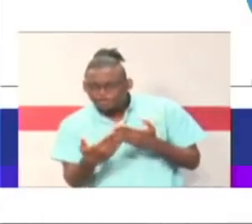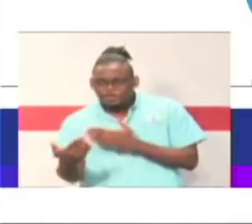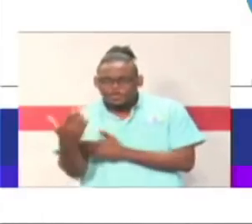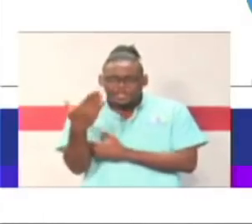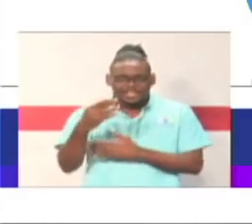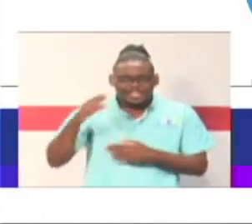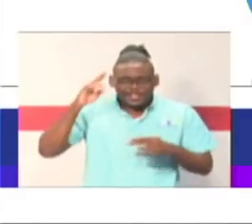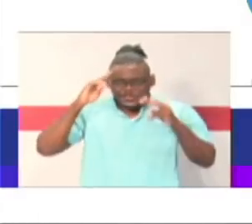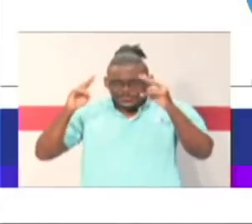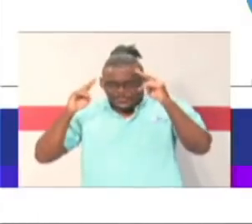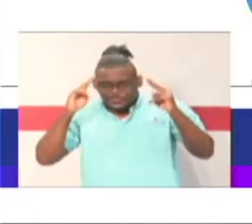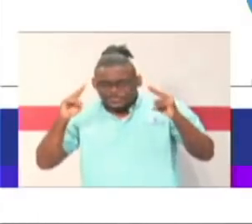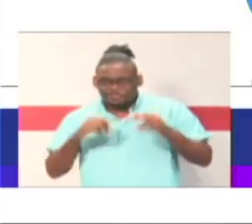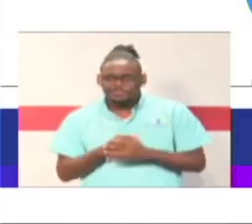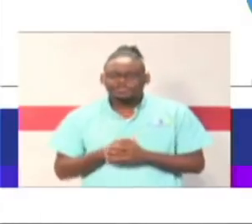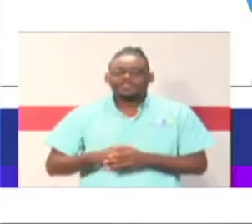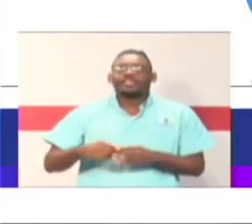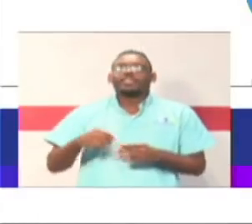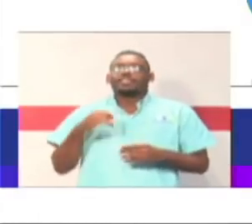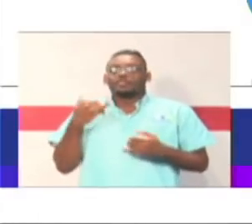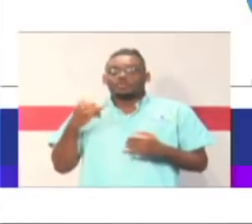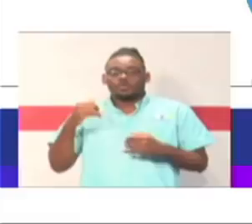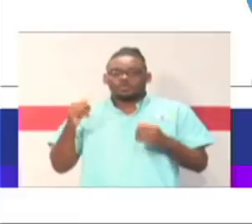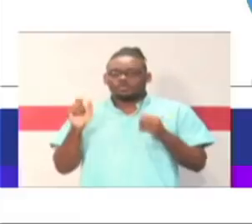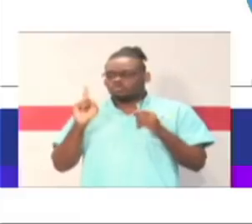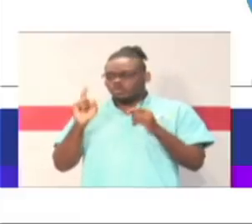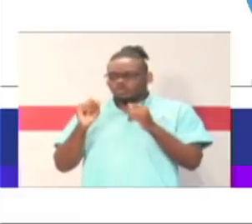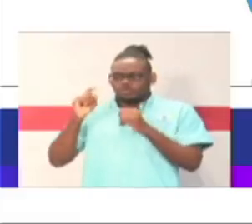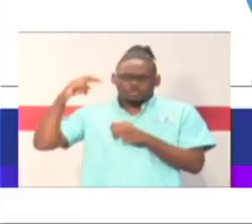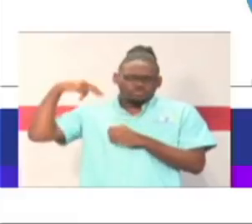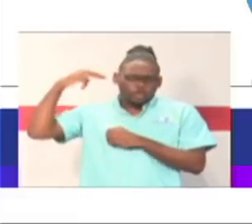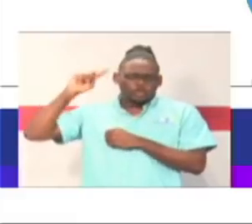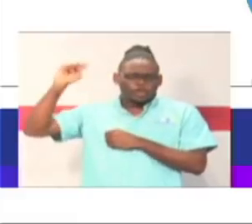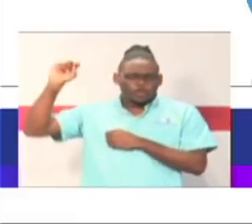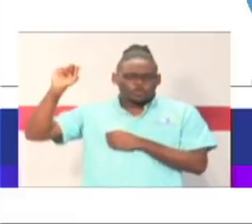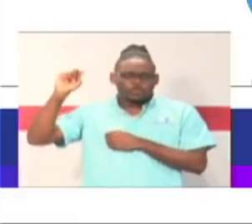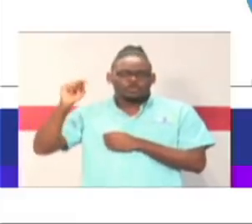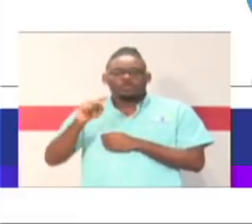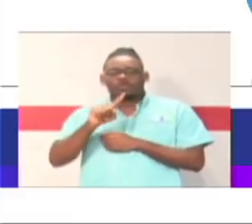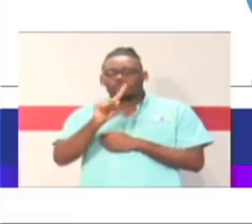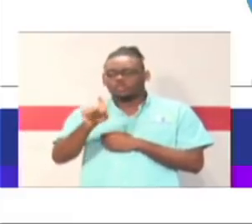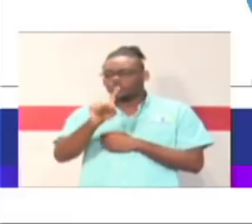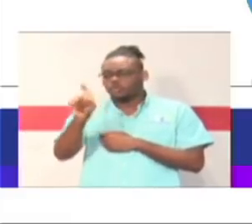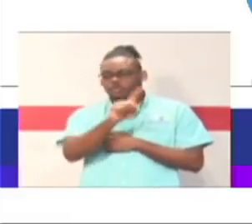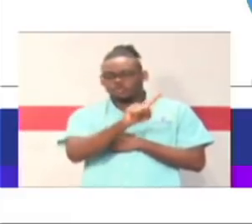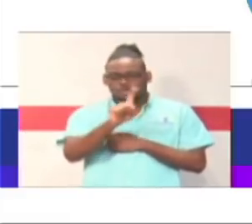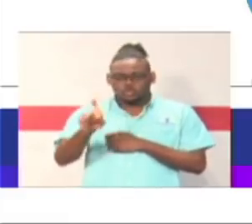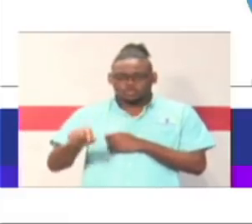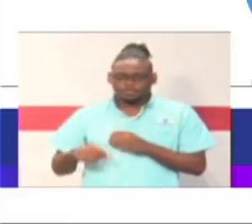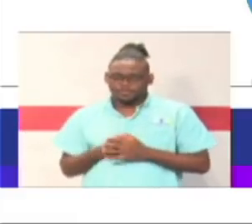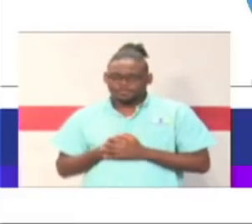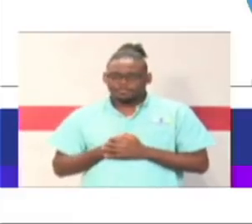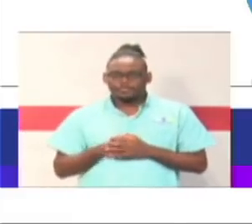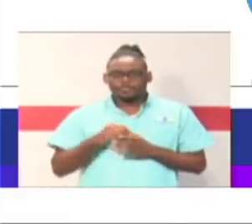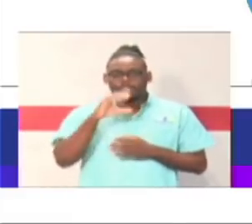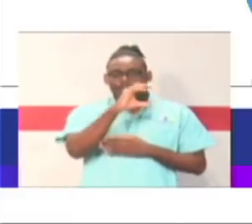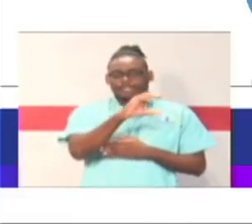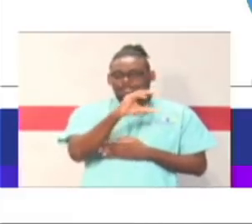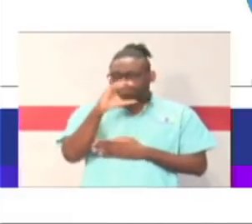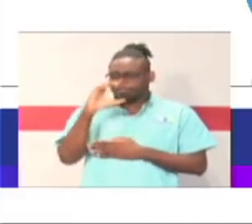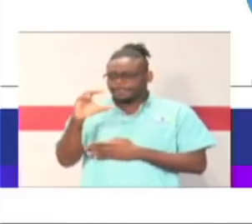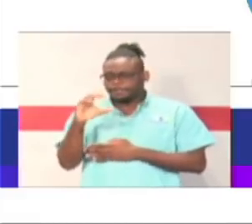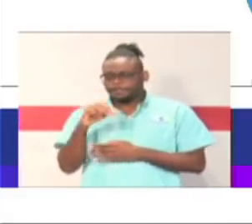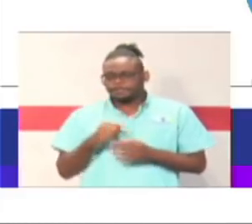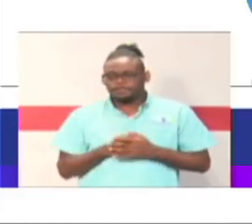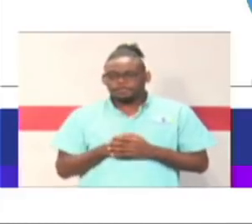Clark. Yes, we'll stay with Radio Tamron at this point. Please pose your questions. Yes, Clayton Clark, Radio Tamron. My questions,